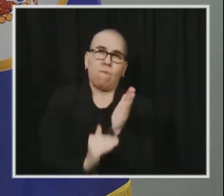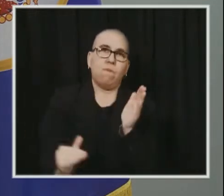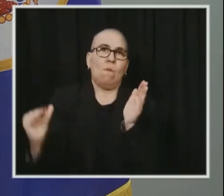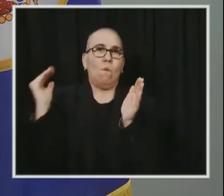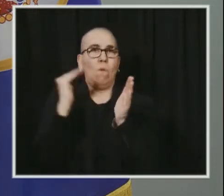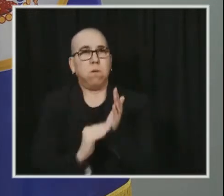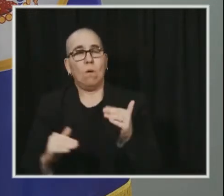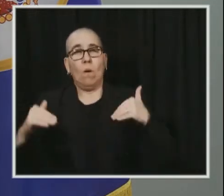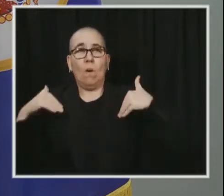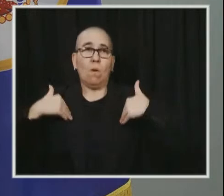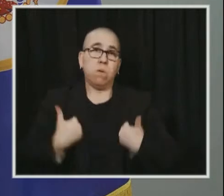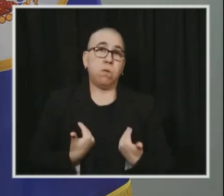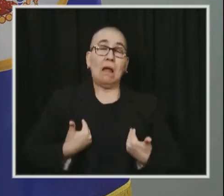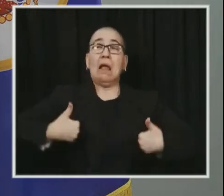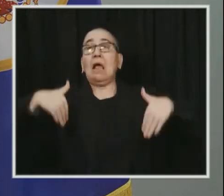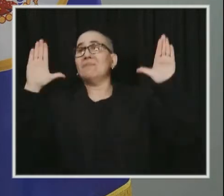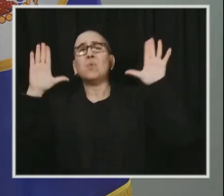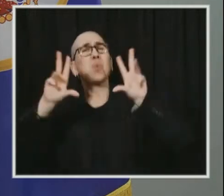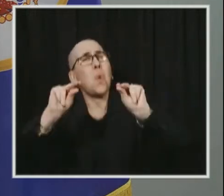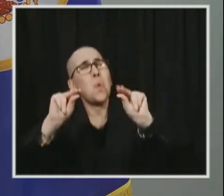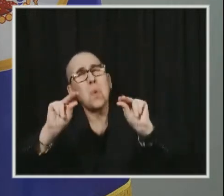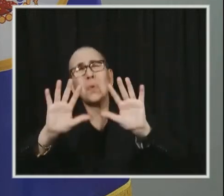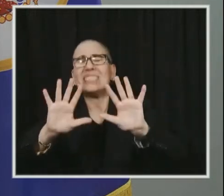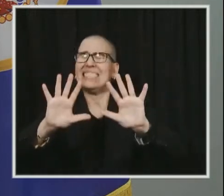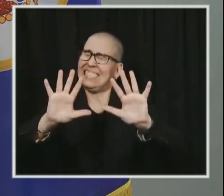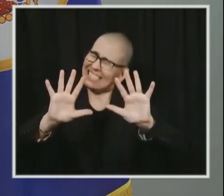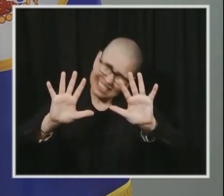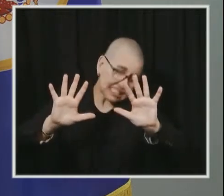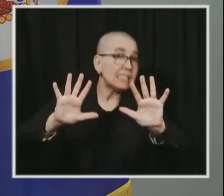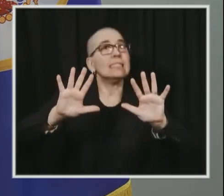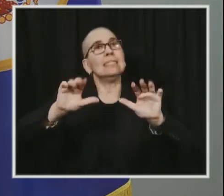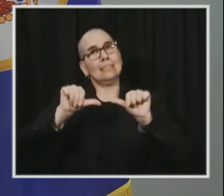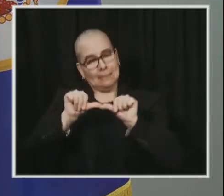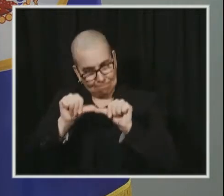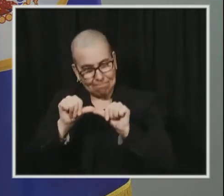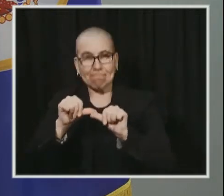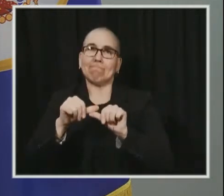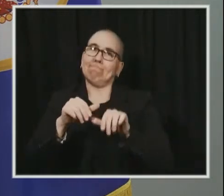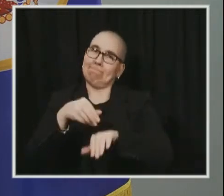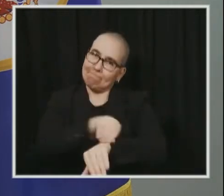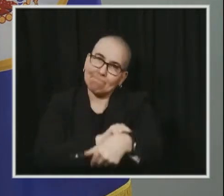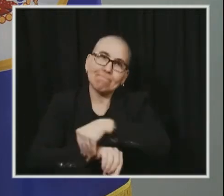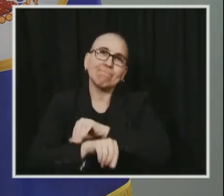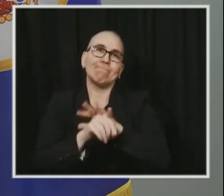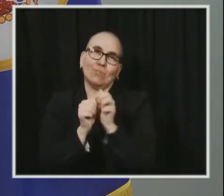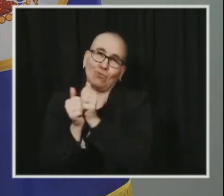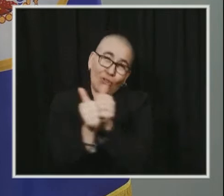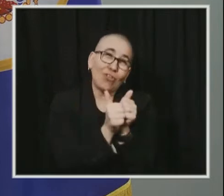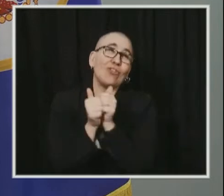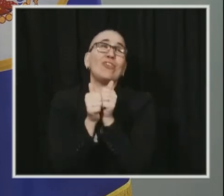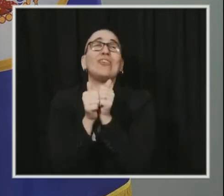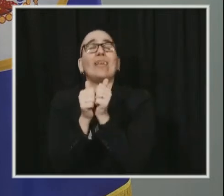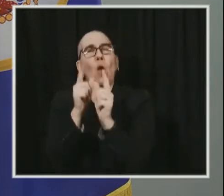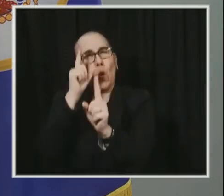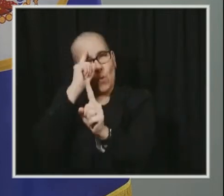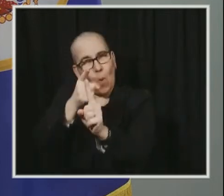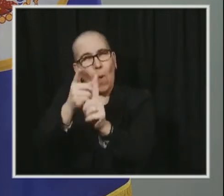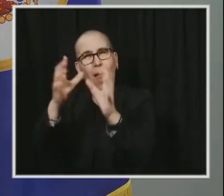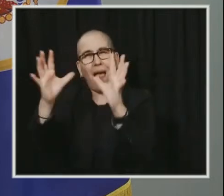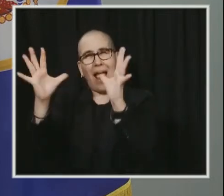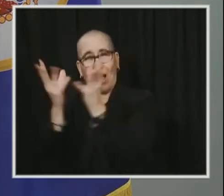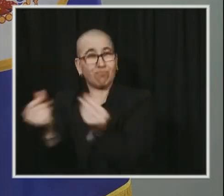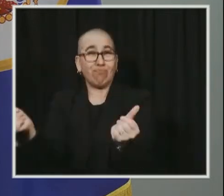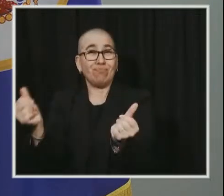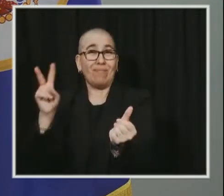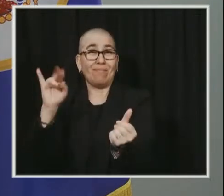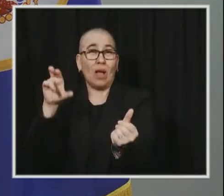put us at risk of letting our guard down and not keeping up with the action steps that have brought us to this point. Thank you all for your